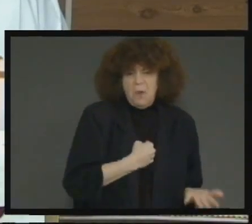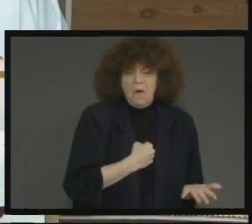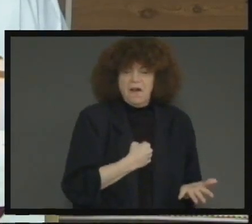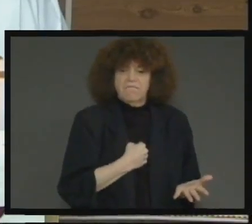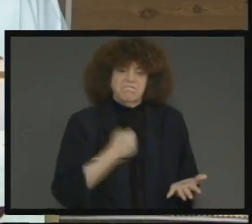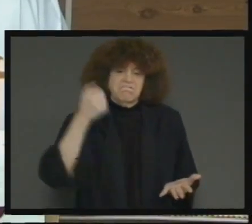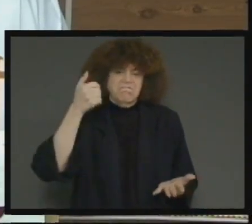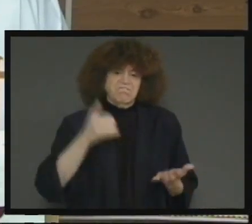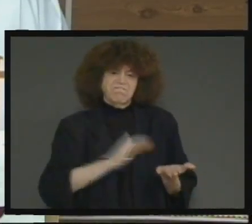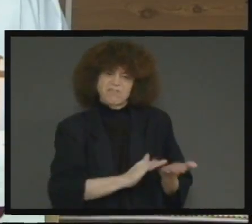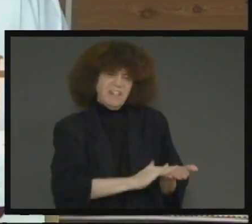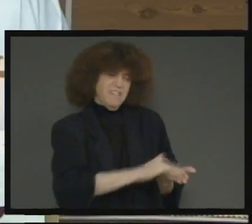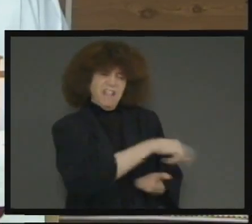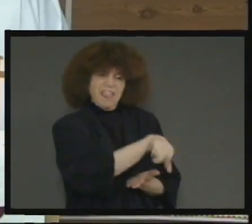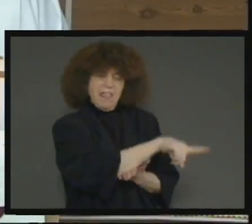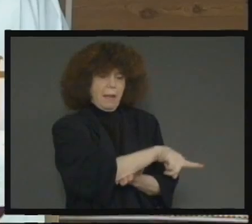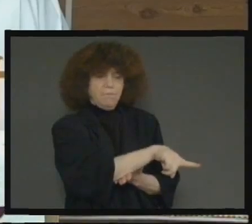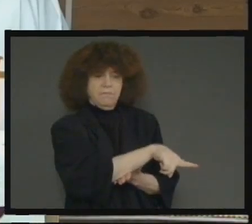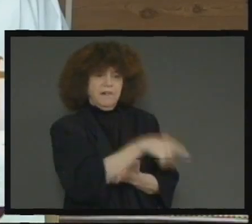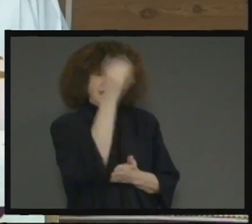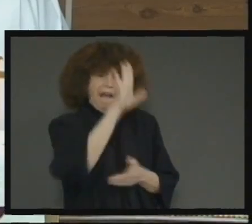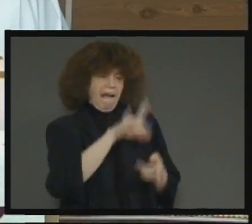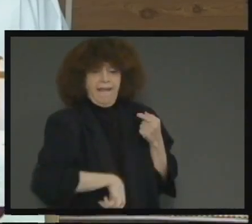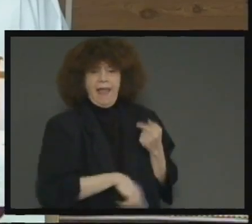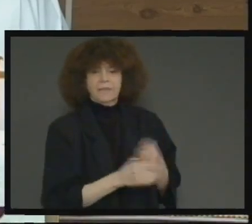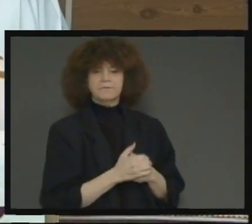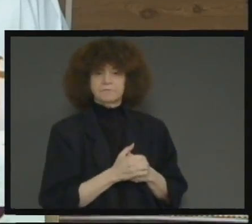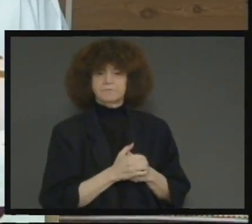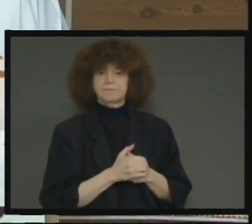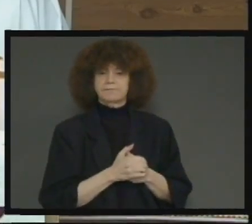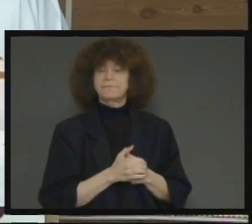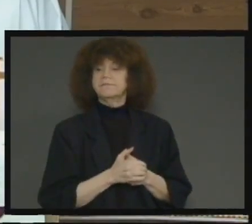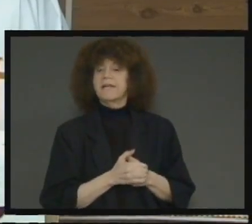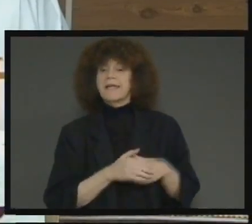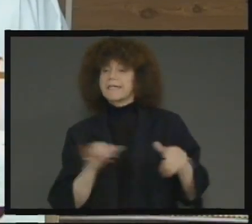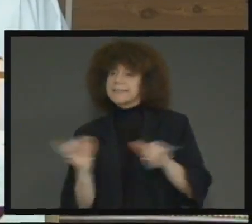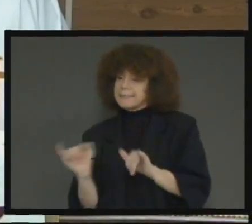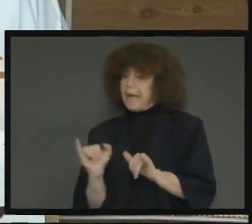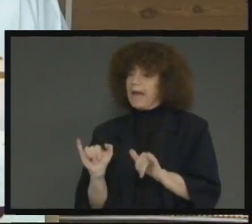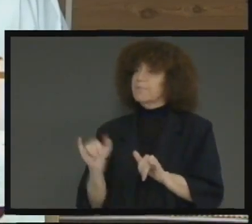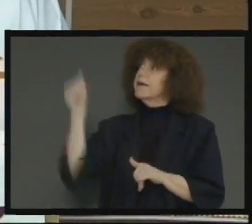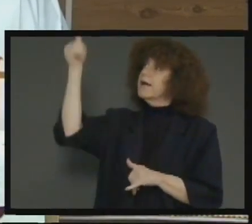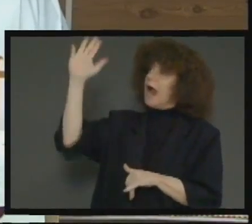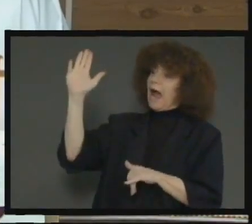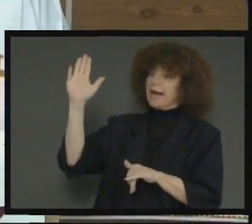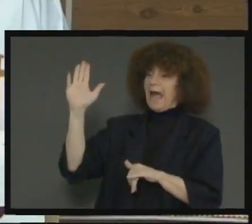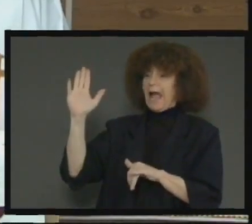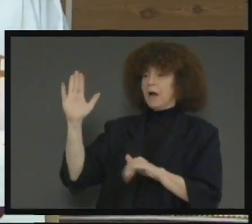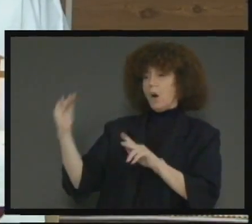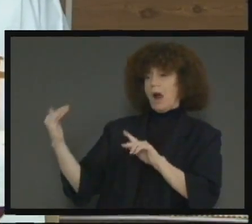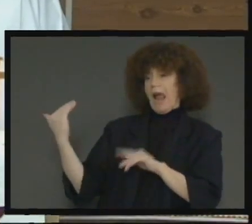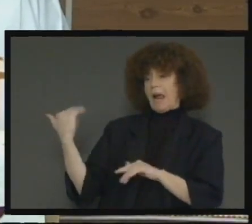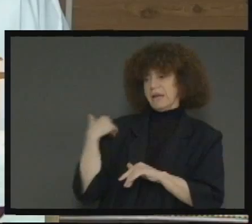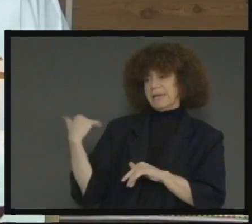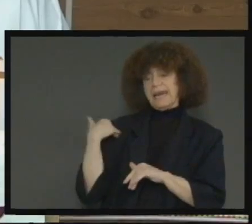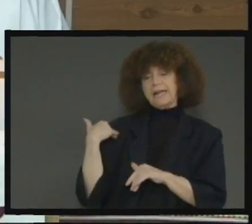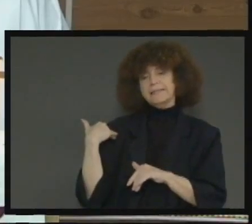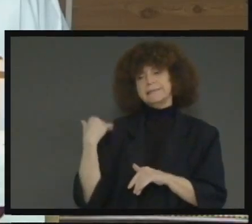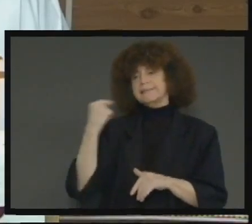life breathed into them, and they are now made alive. That breath that gives them life once